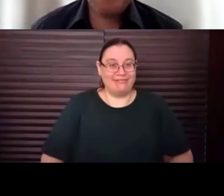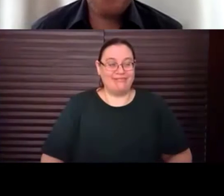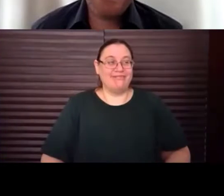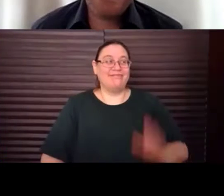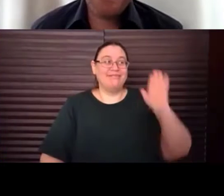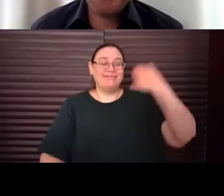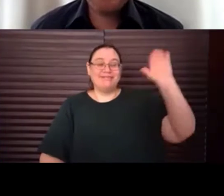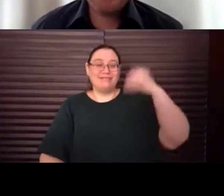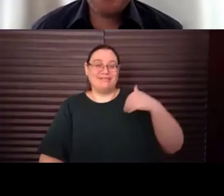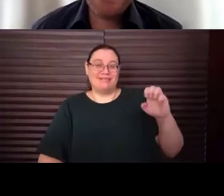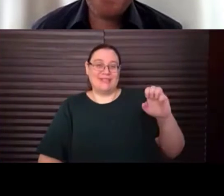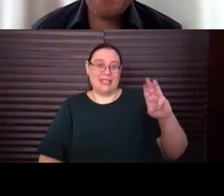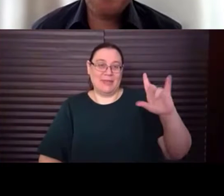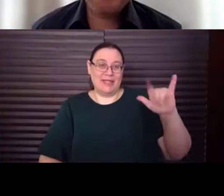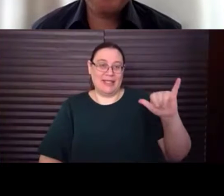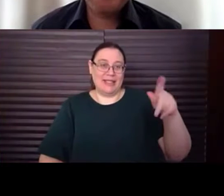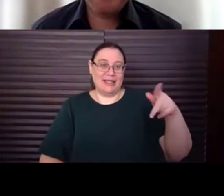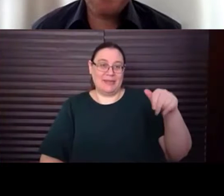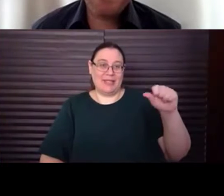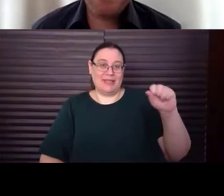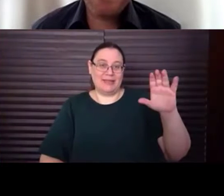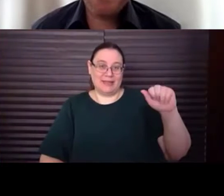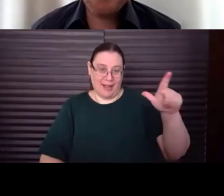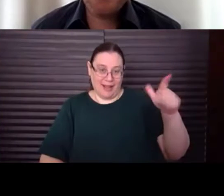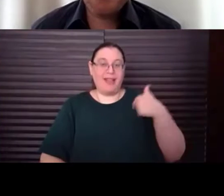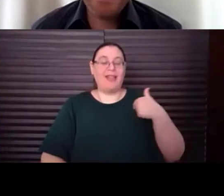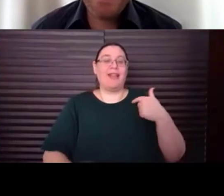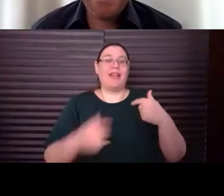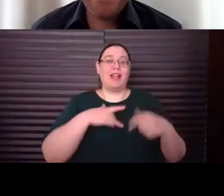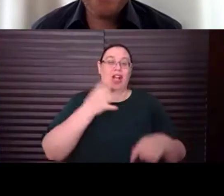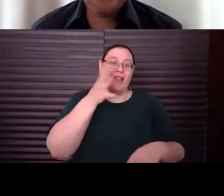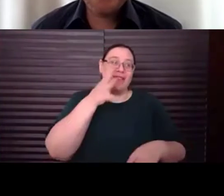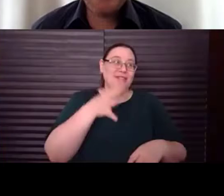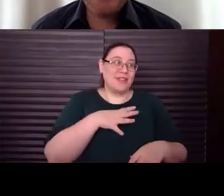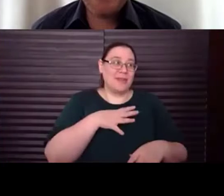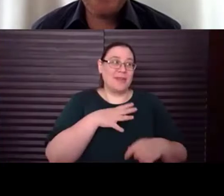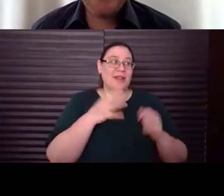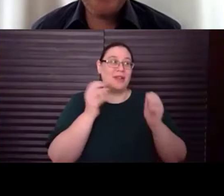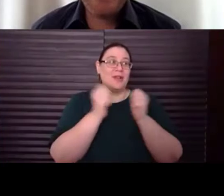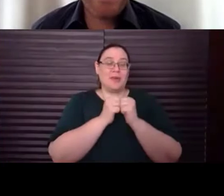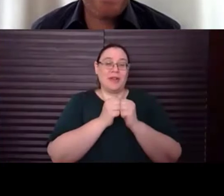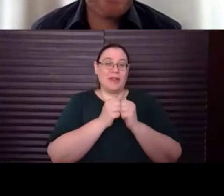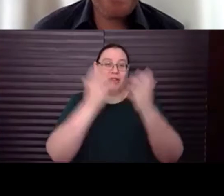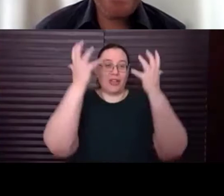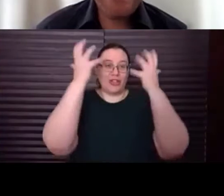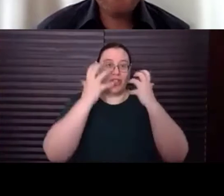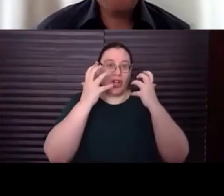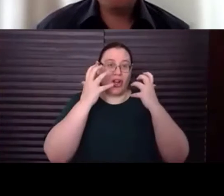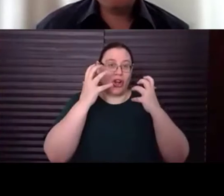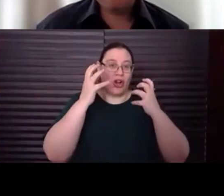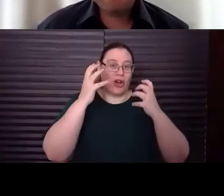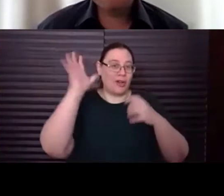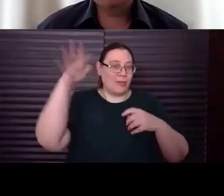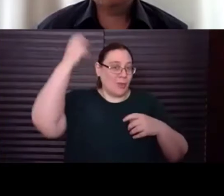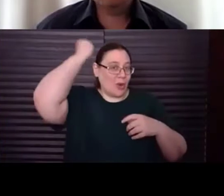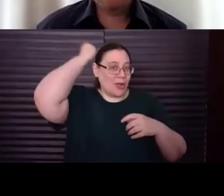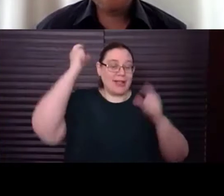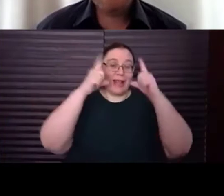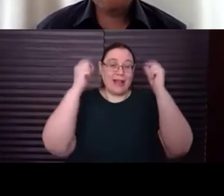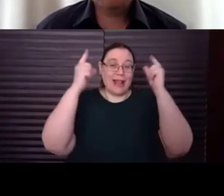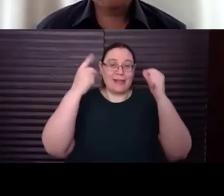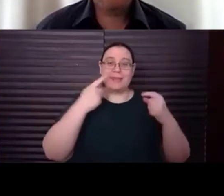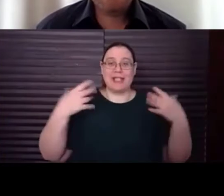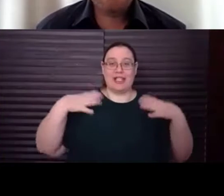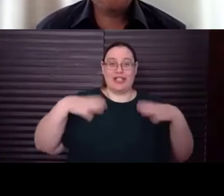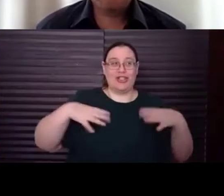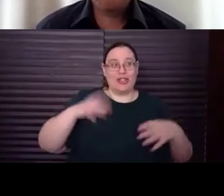Hi, I'm Emily Pascal. I am a Caucasian female with a dark ponytail, glasses, and a pink shirt. And